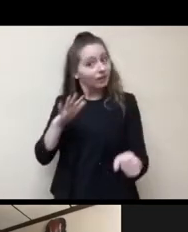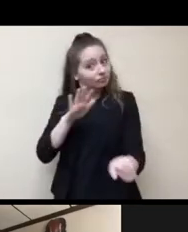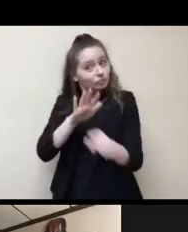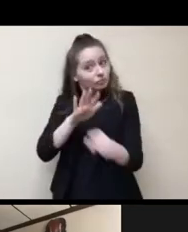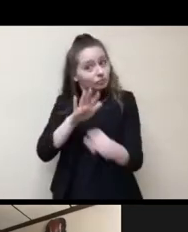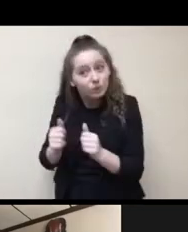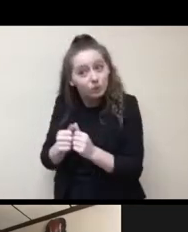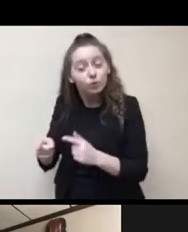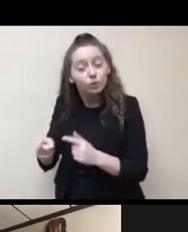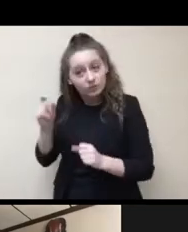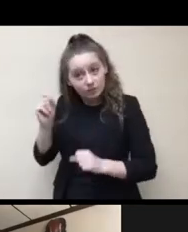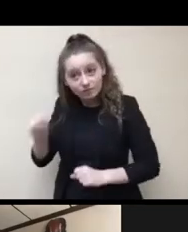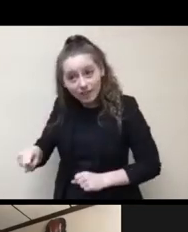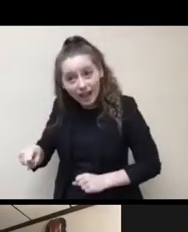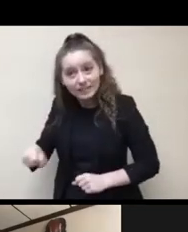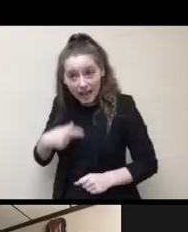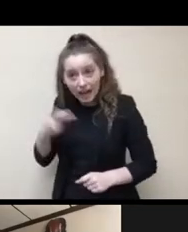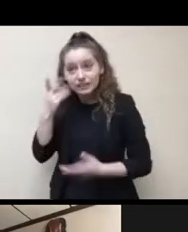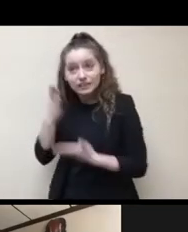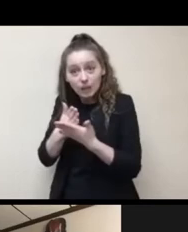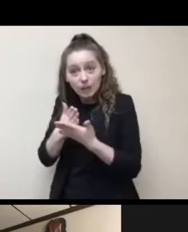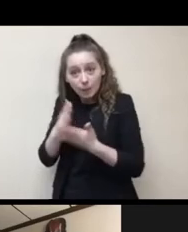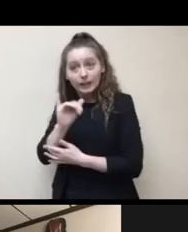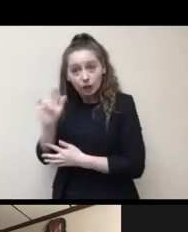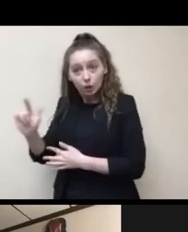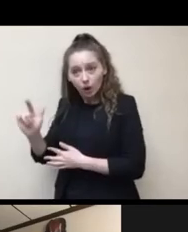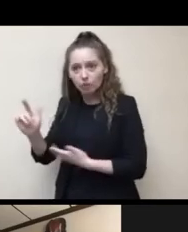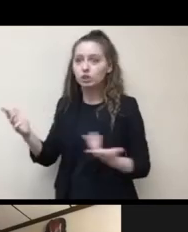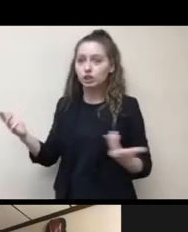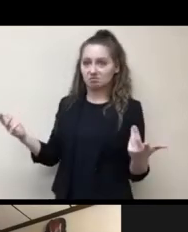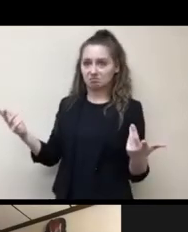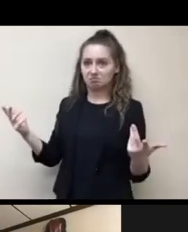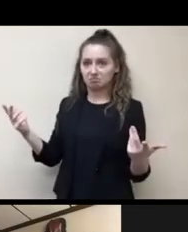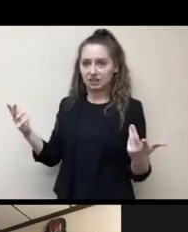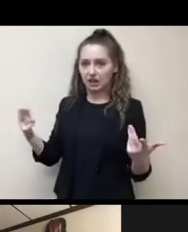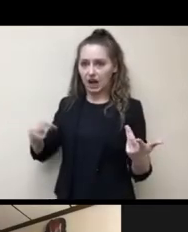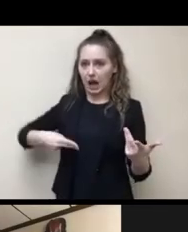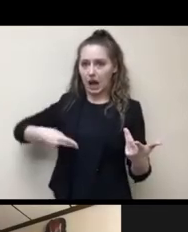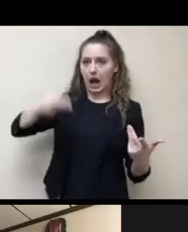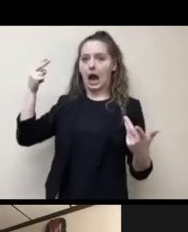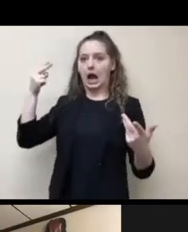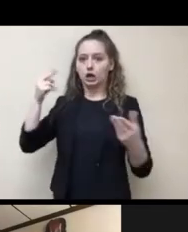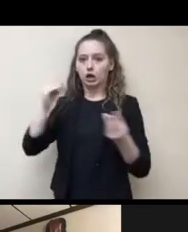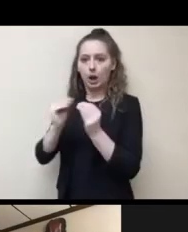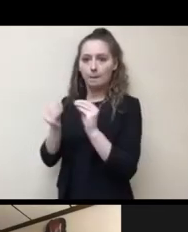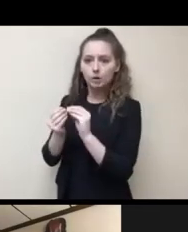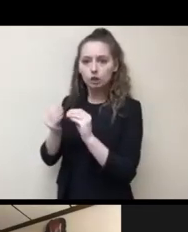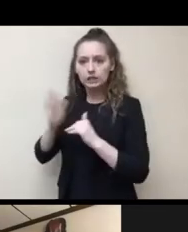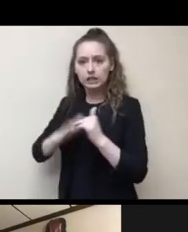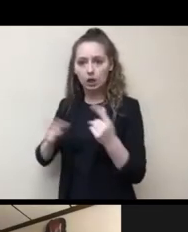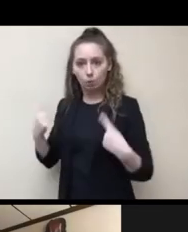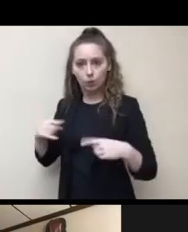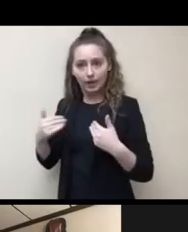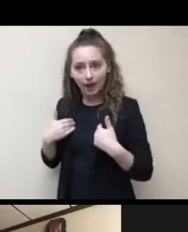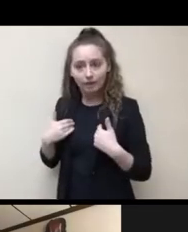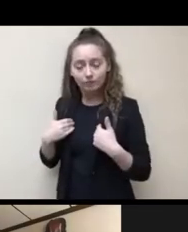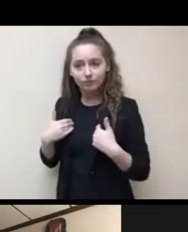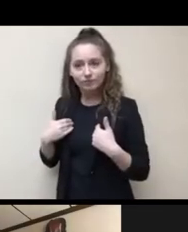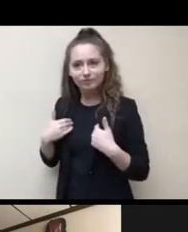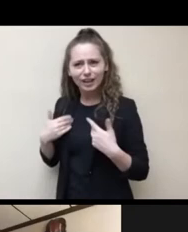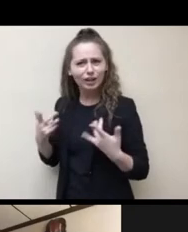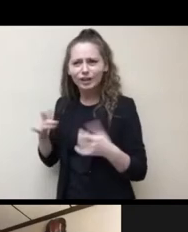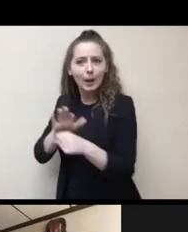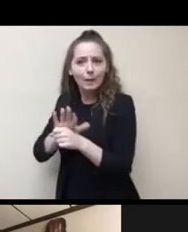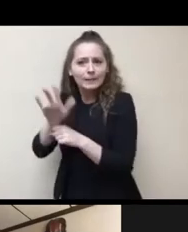in Illinois, which is even, higher numbers than we have, that are completely wide open,